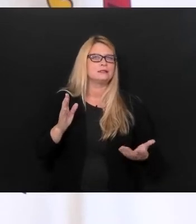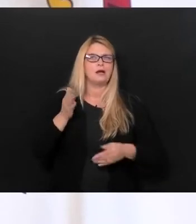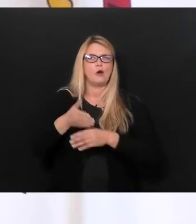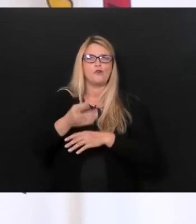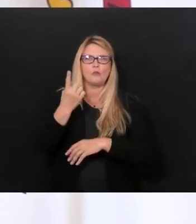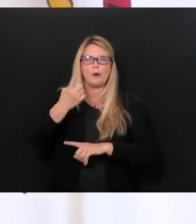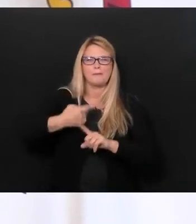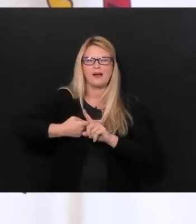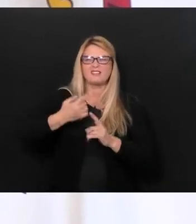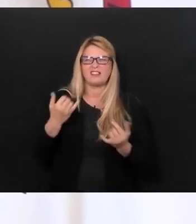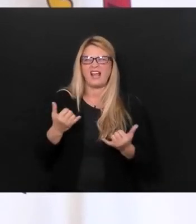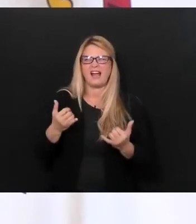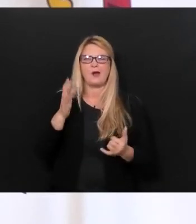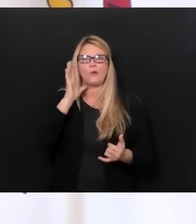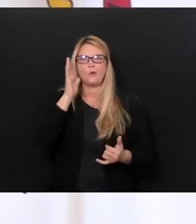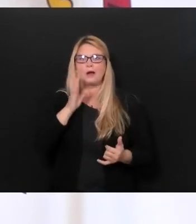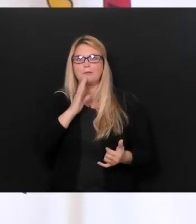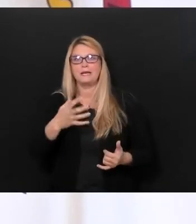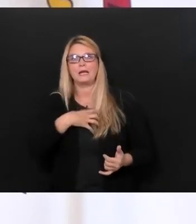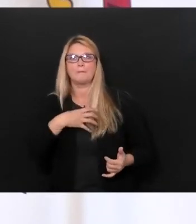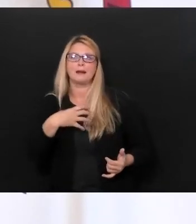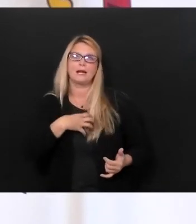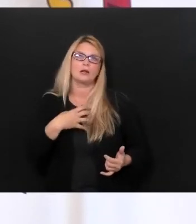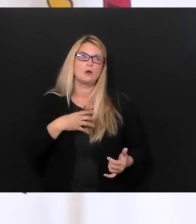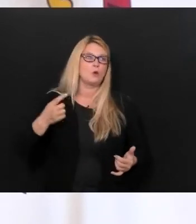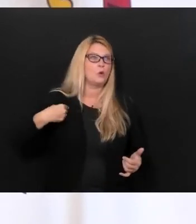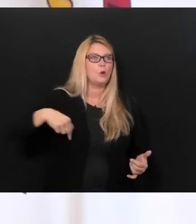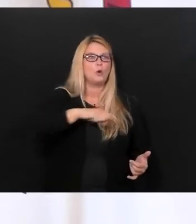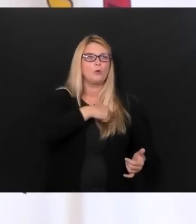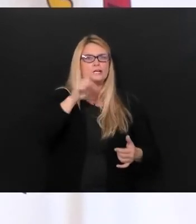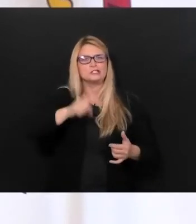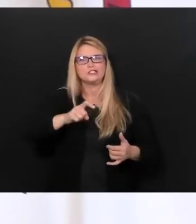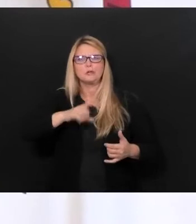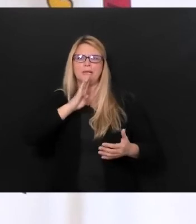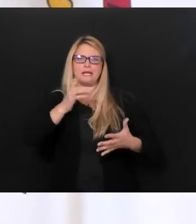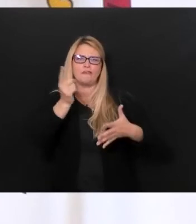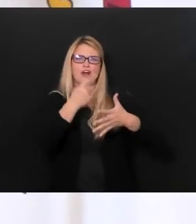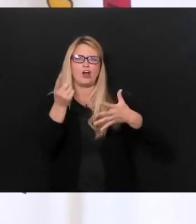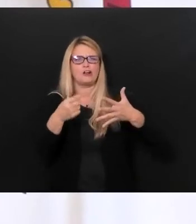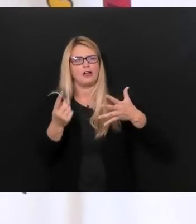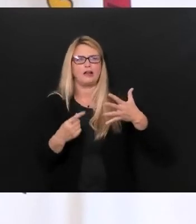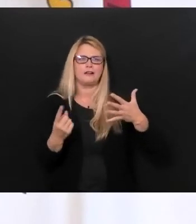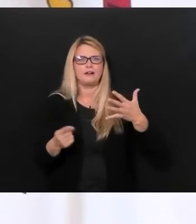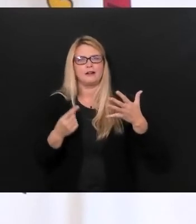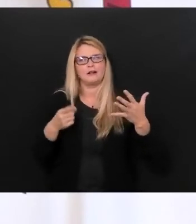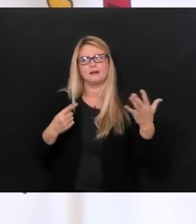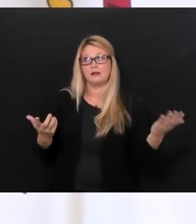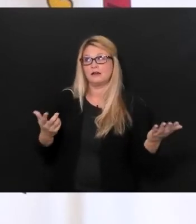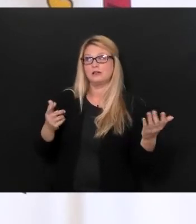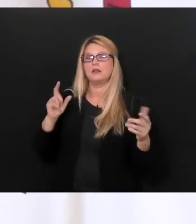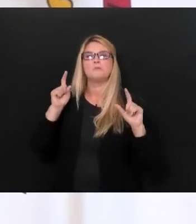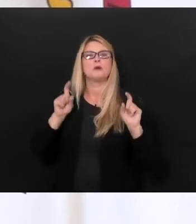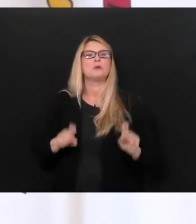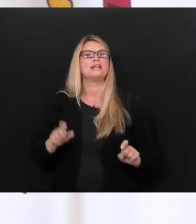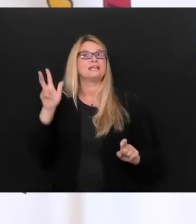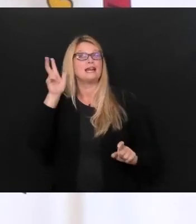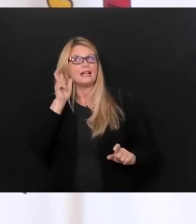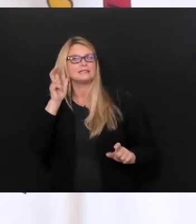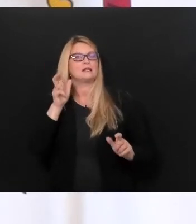and they're going to be screaming and hollering, that we ought to be doing this and we ought to do that, and we ought to listen, we ought to be respectful to